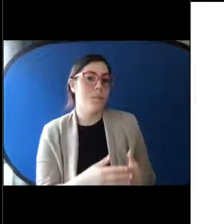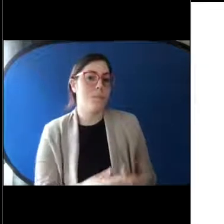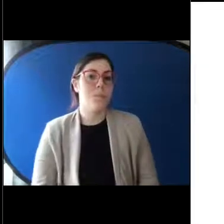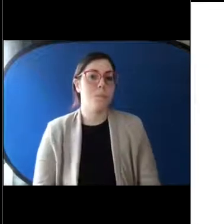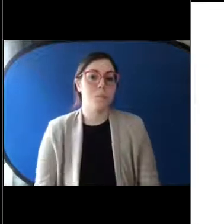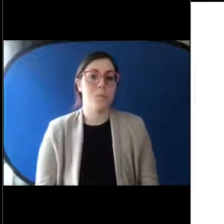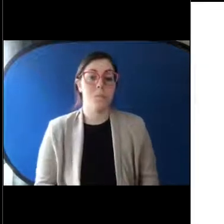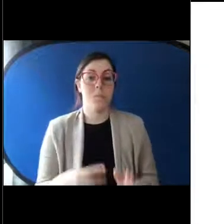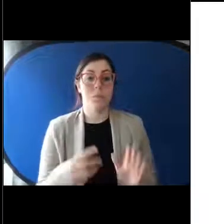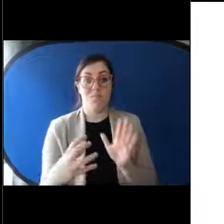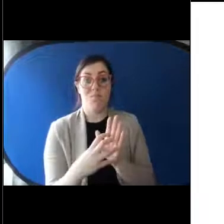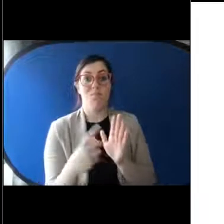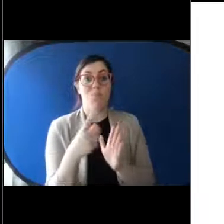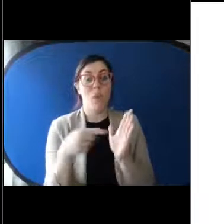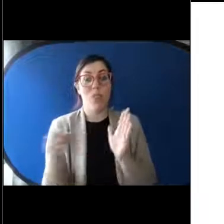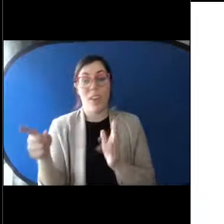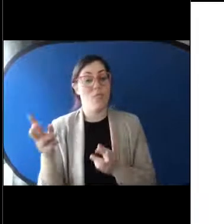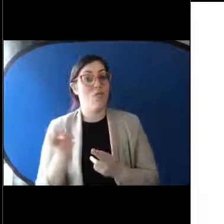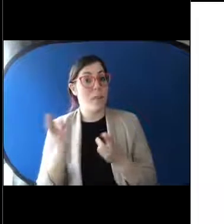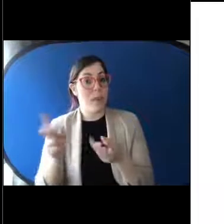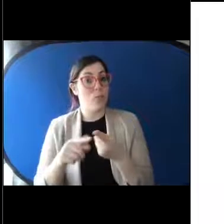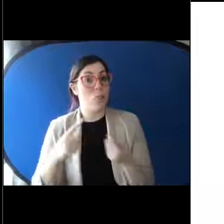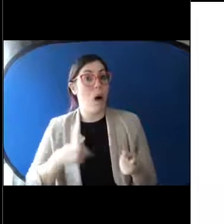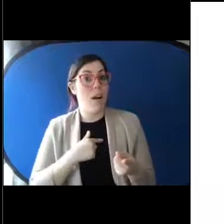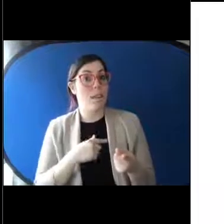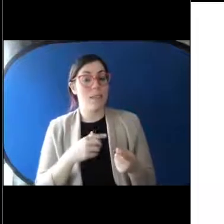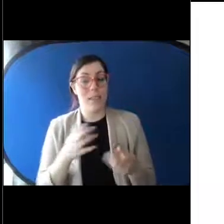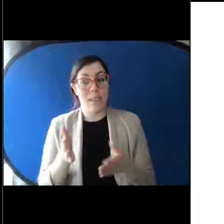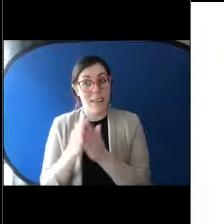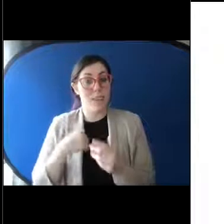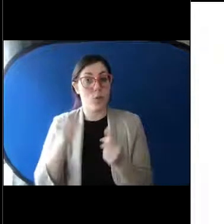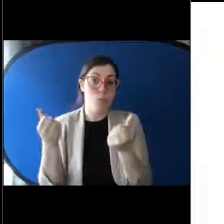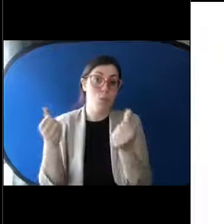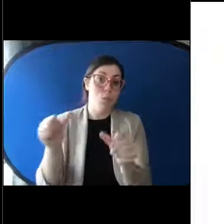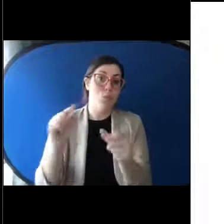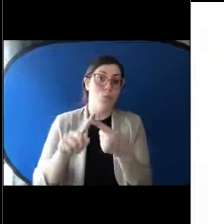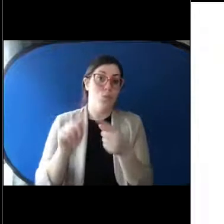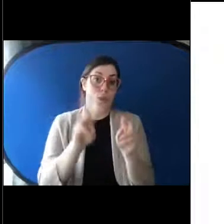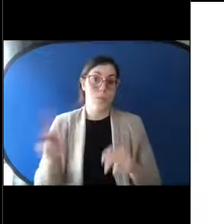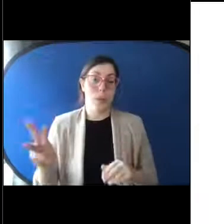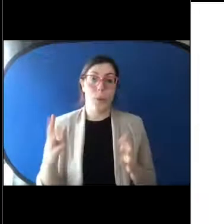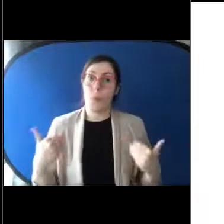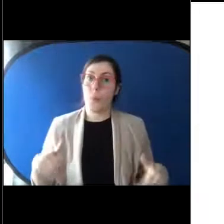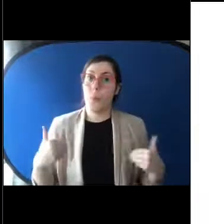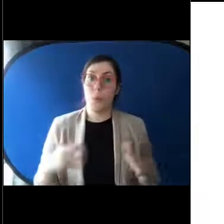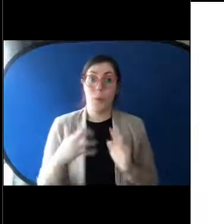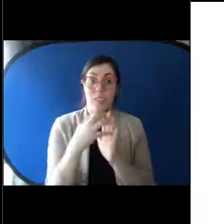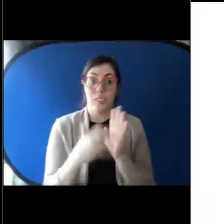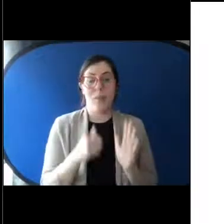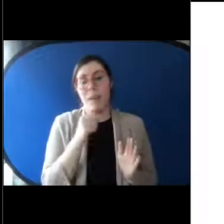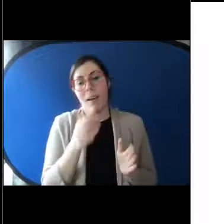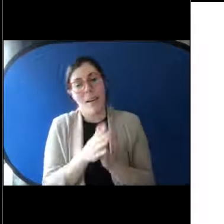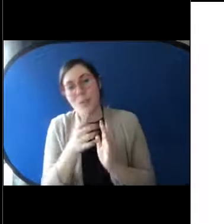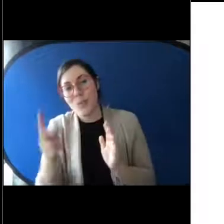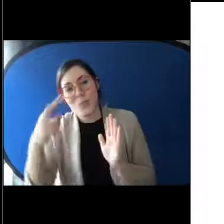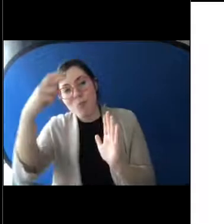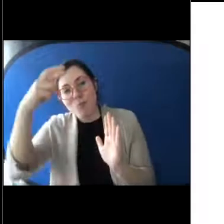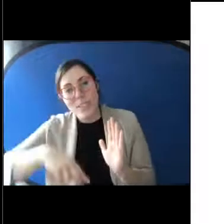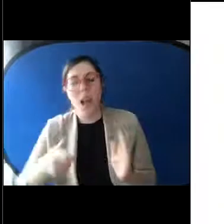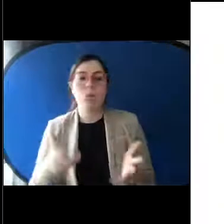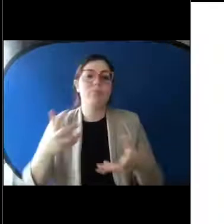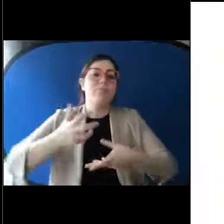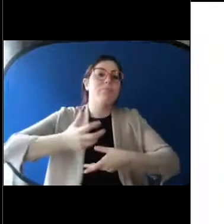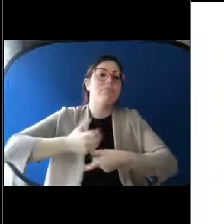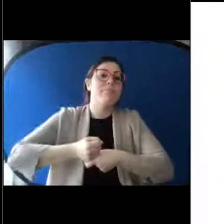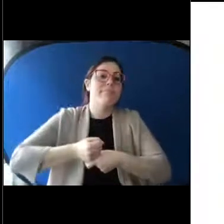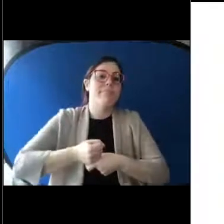this is what they recommended, and they asked us to put on their website, our website. Now, that's a wall of text, and I'm not going to ask you to read it. I can translate it for you. If you